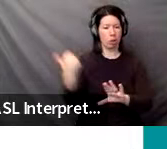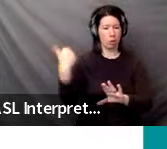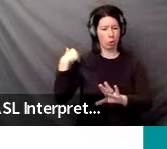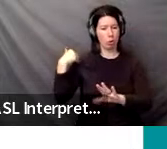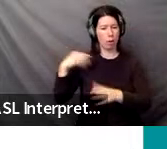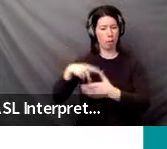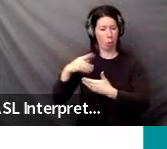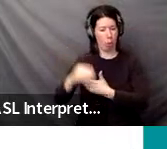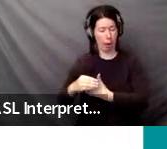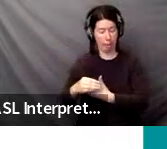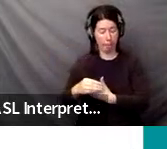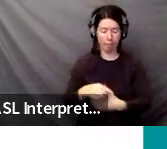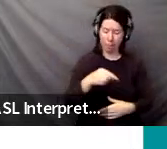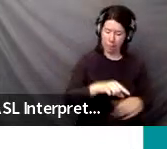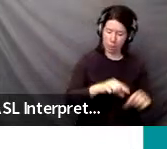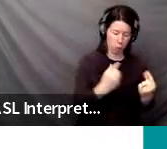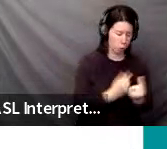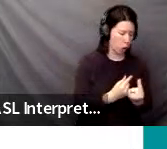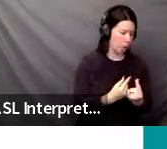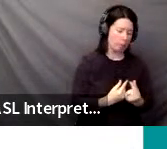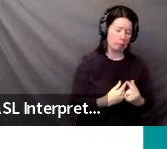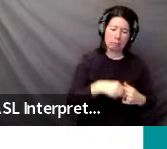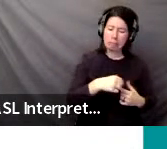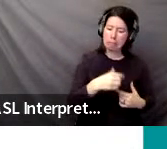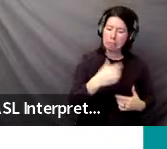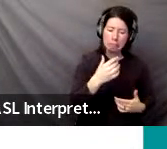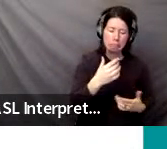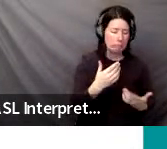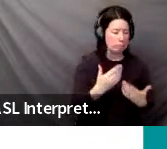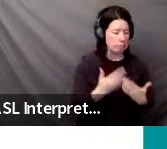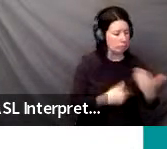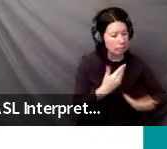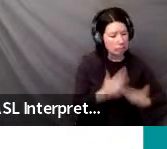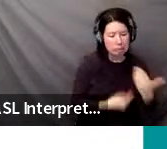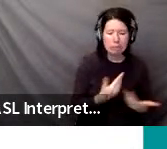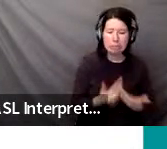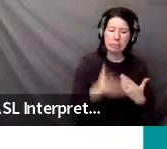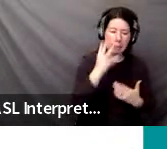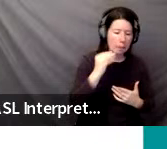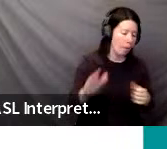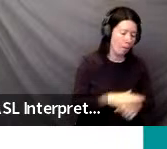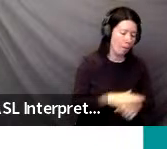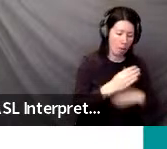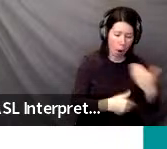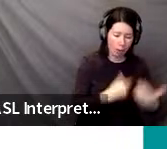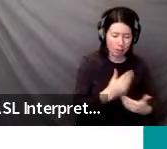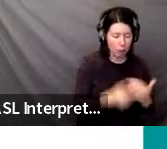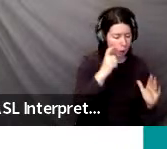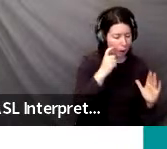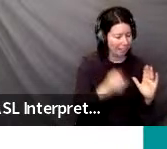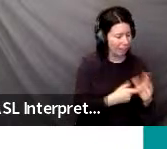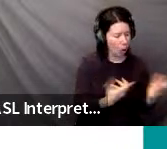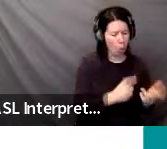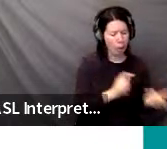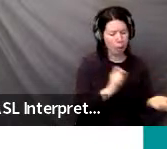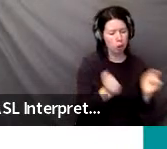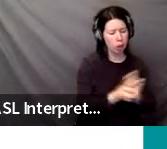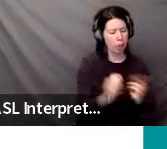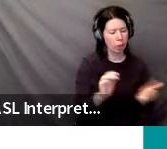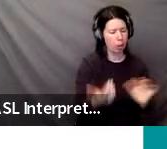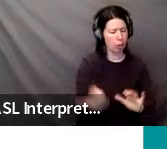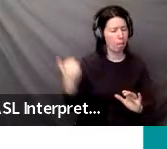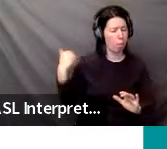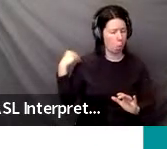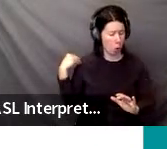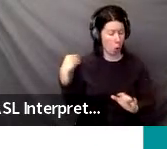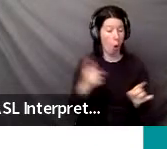process, worked with this group, worked with other groups to, identify what has changed since the previous program, and then we